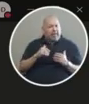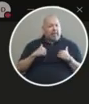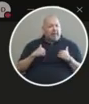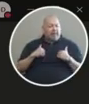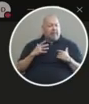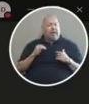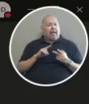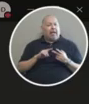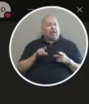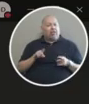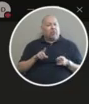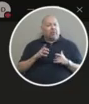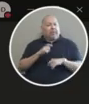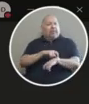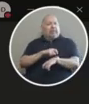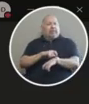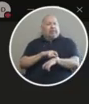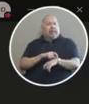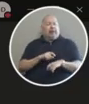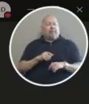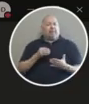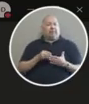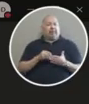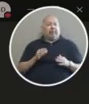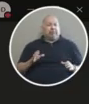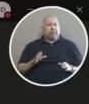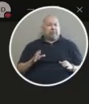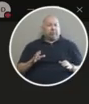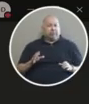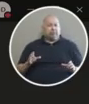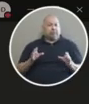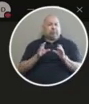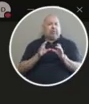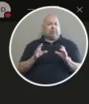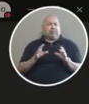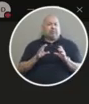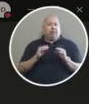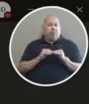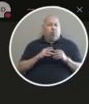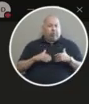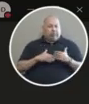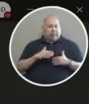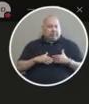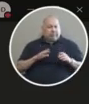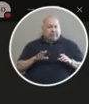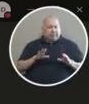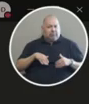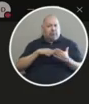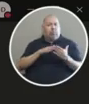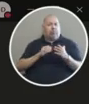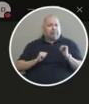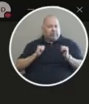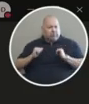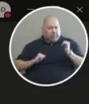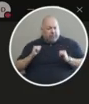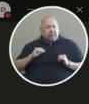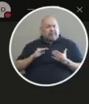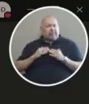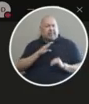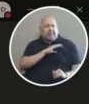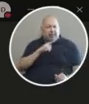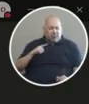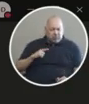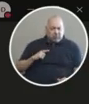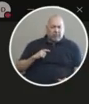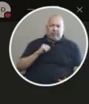have. And during a time of financial crisis, it requires more proactive approaches by city